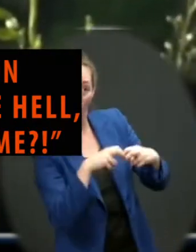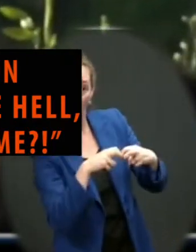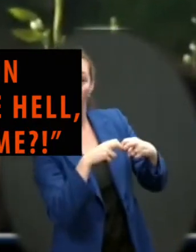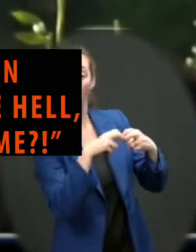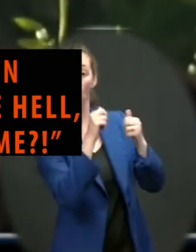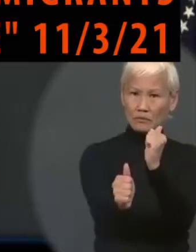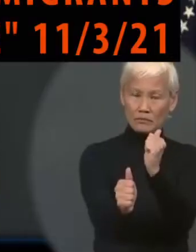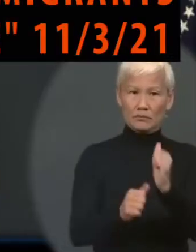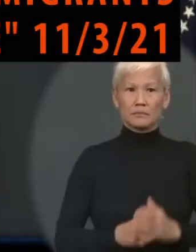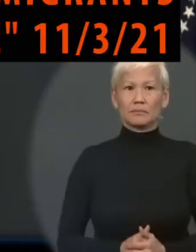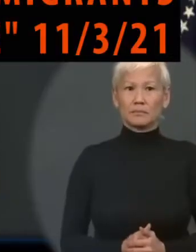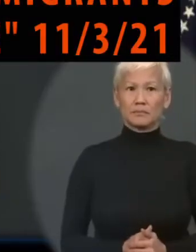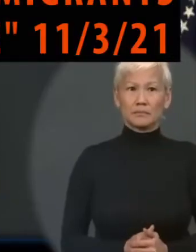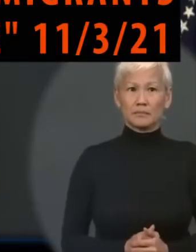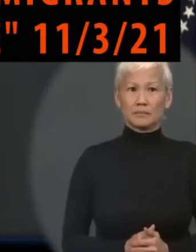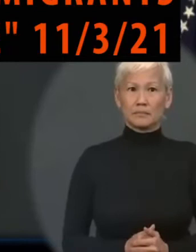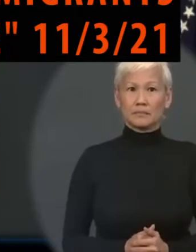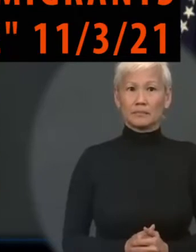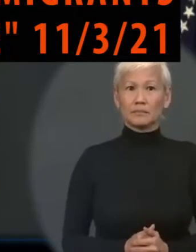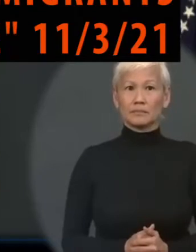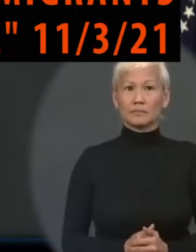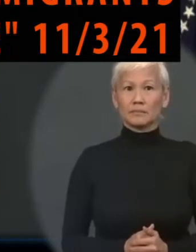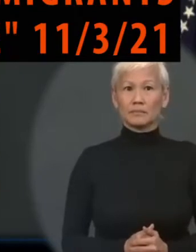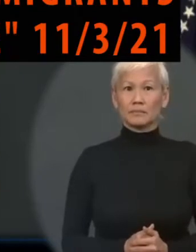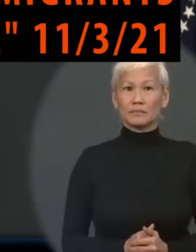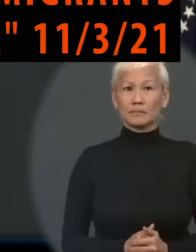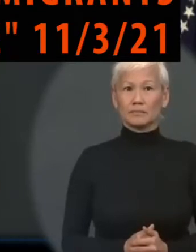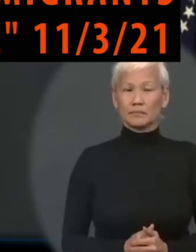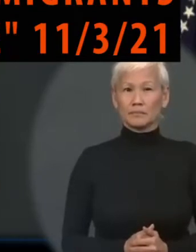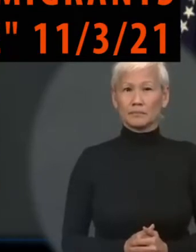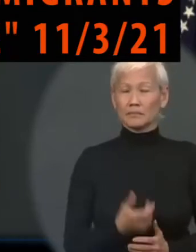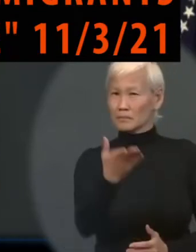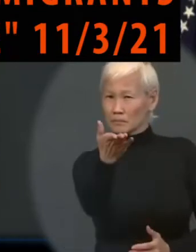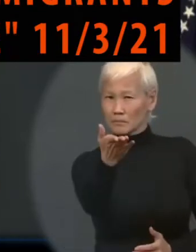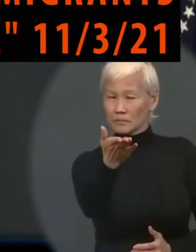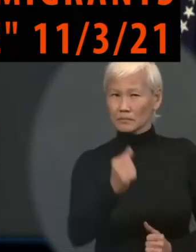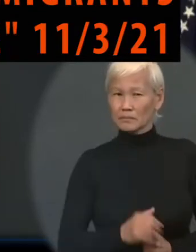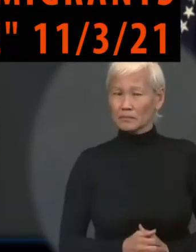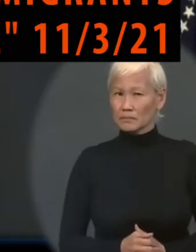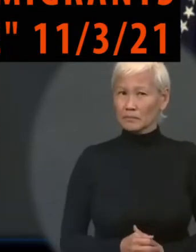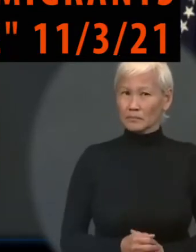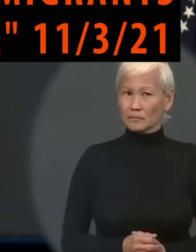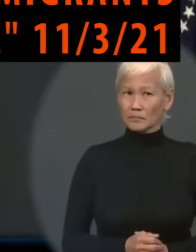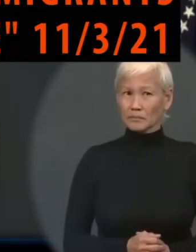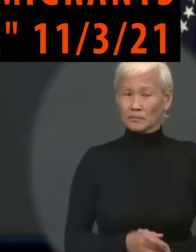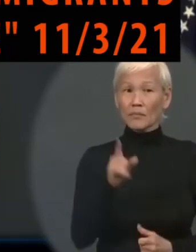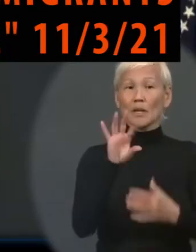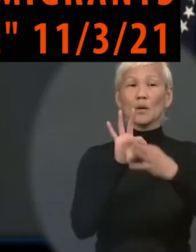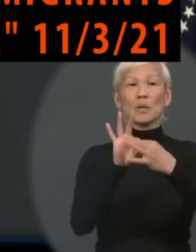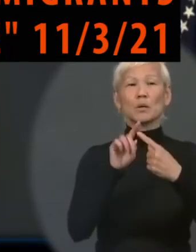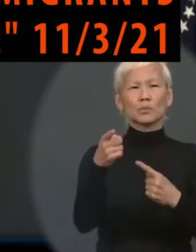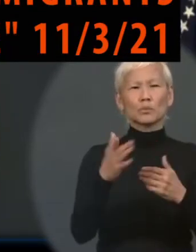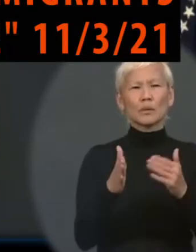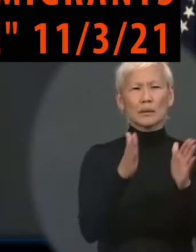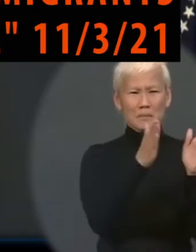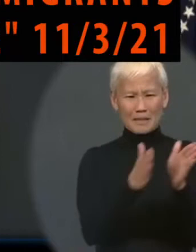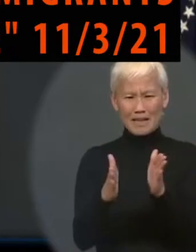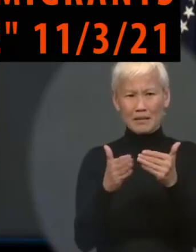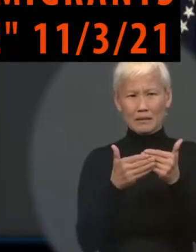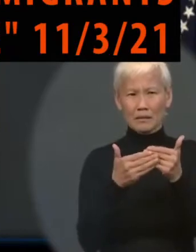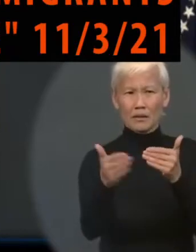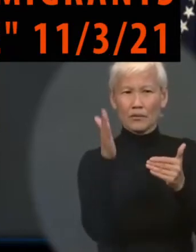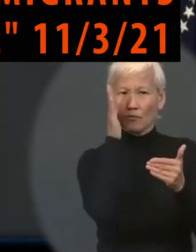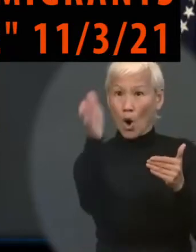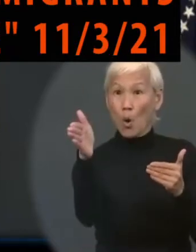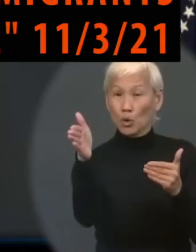any involvement in... This ought to be good. I think so, too. About the way forward, Mr. President, as you were leaving for